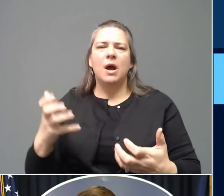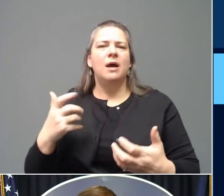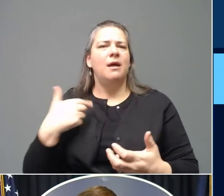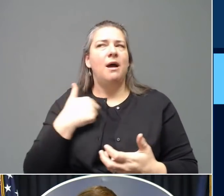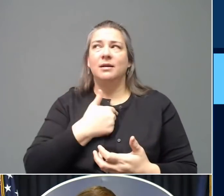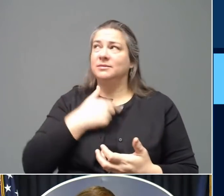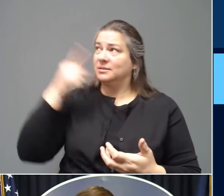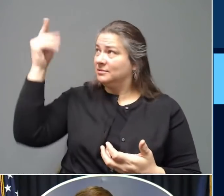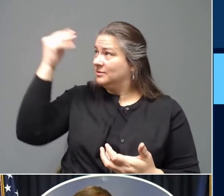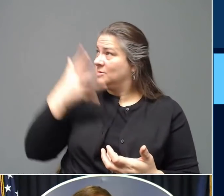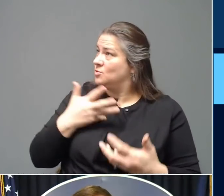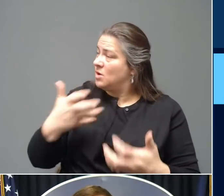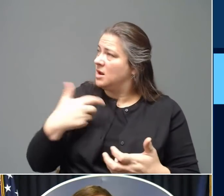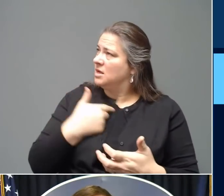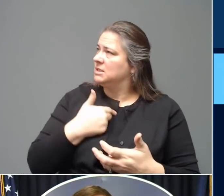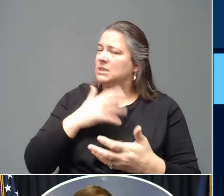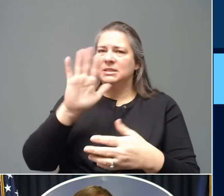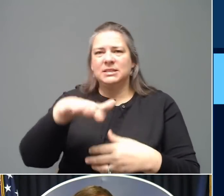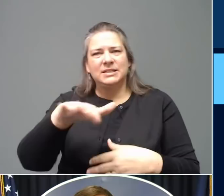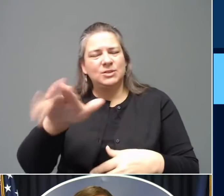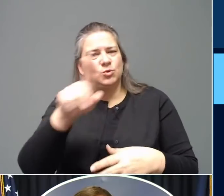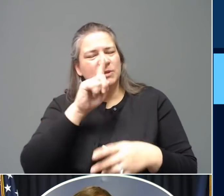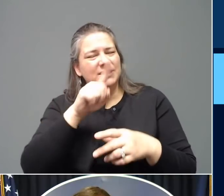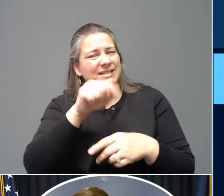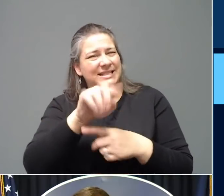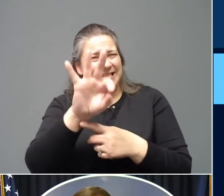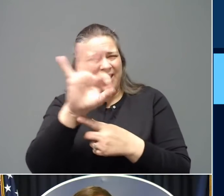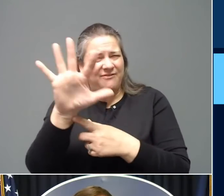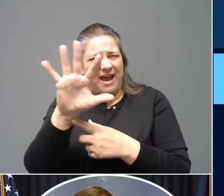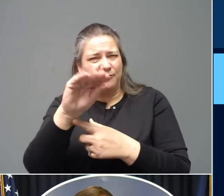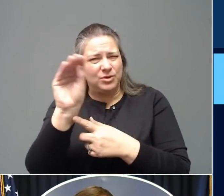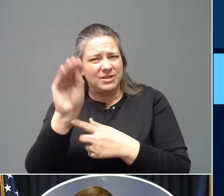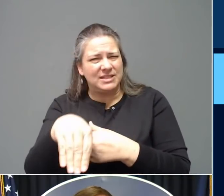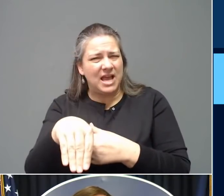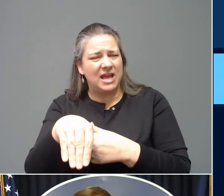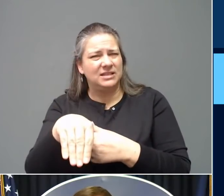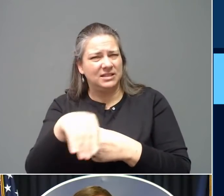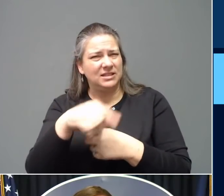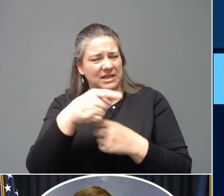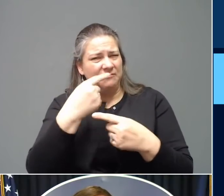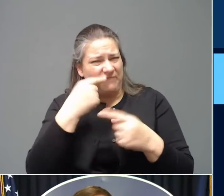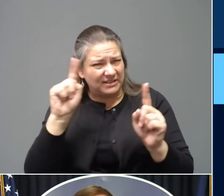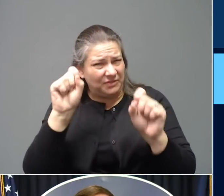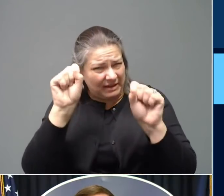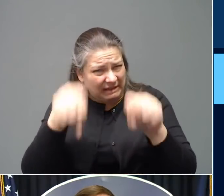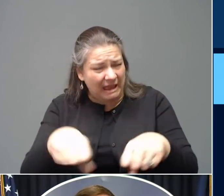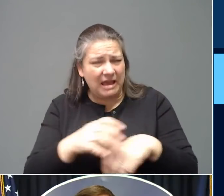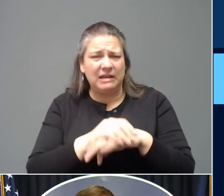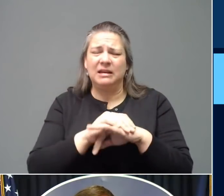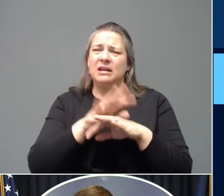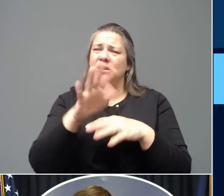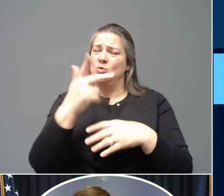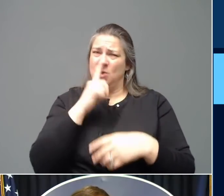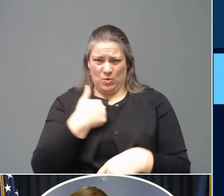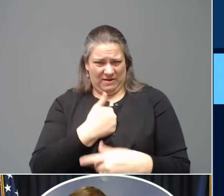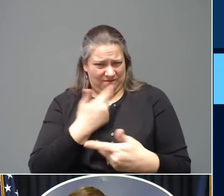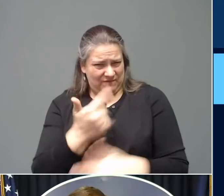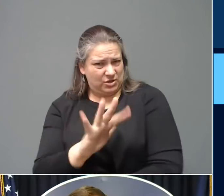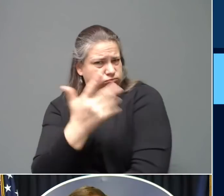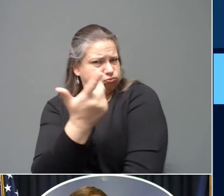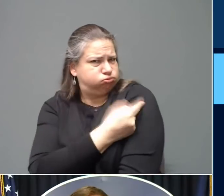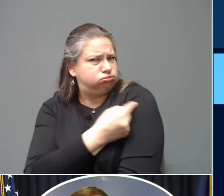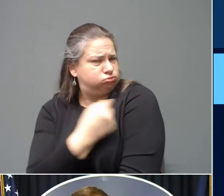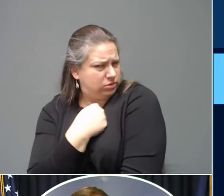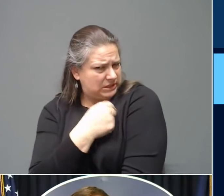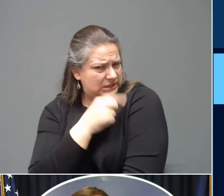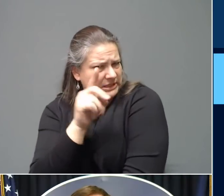of this vaccine, 95% effective, and to take it ourselves and to televise it and to show people that